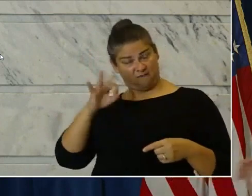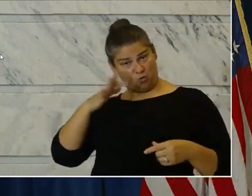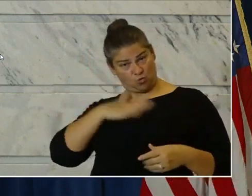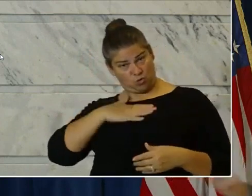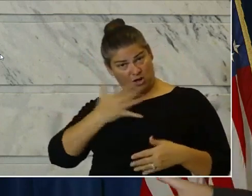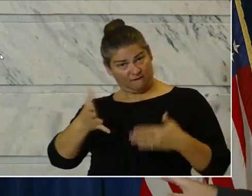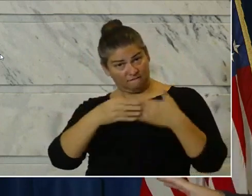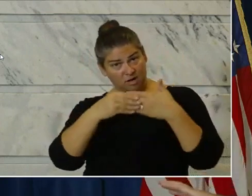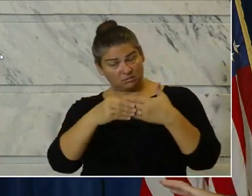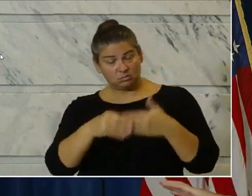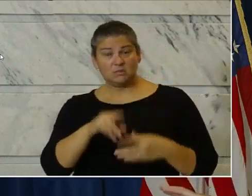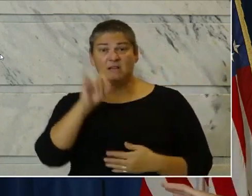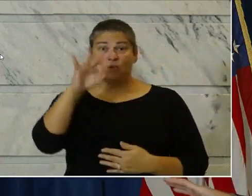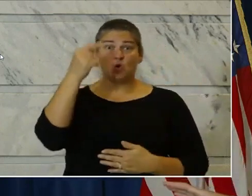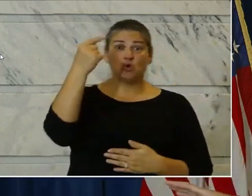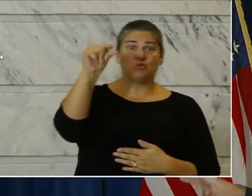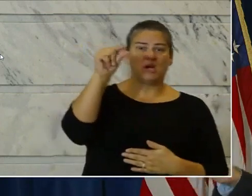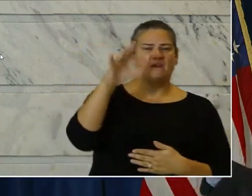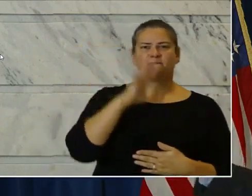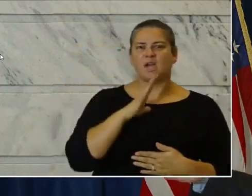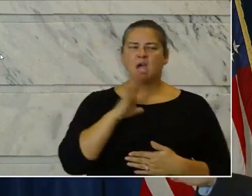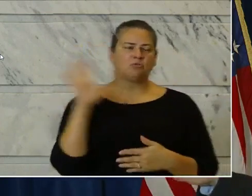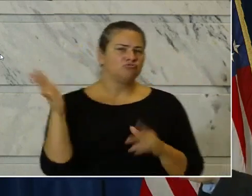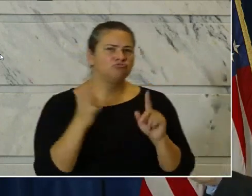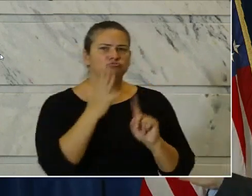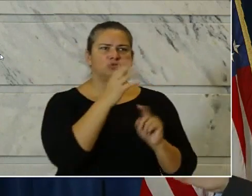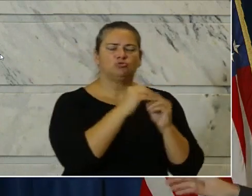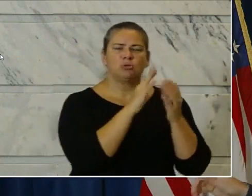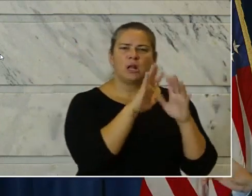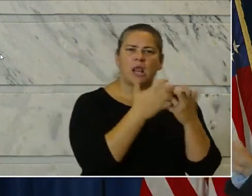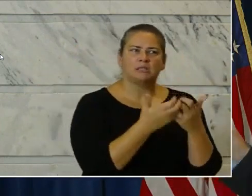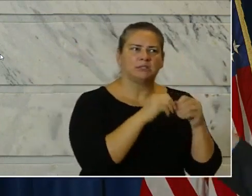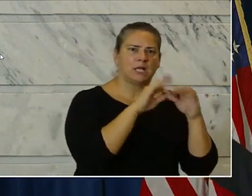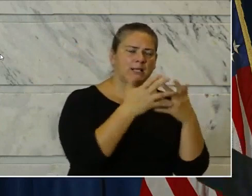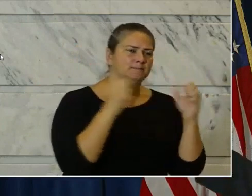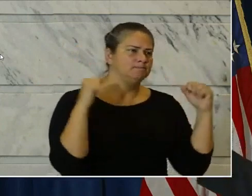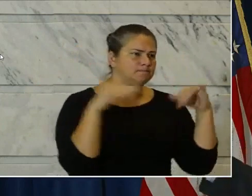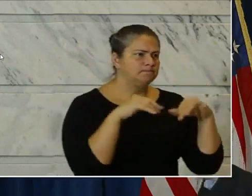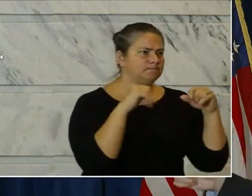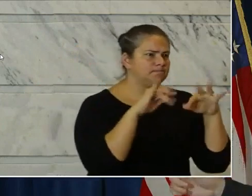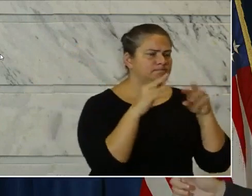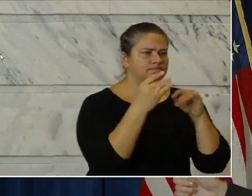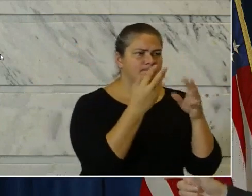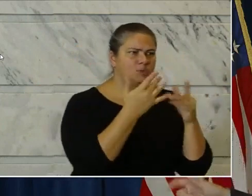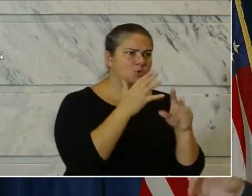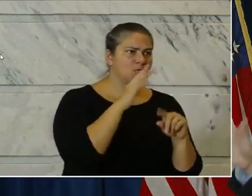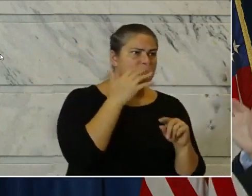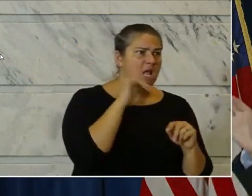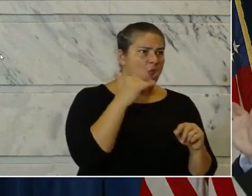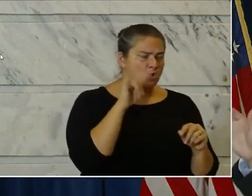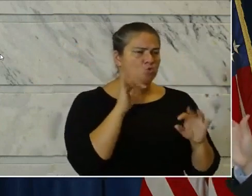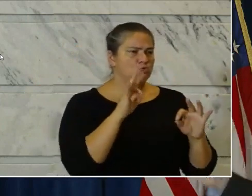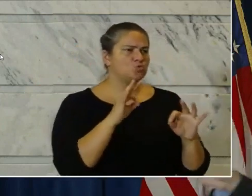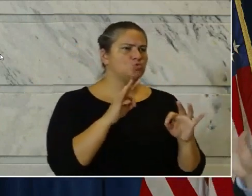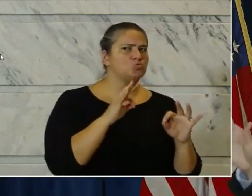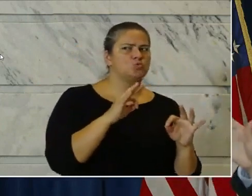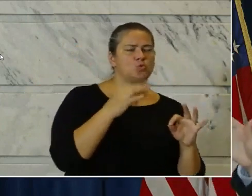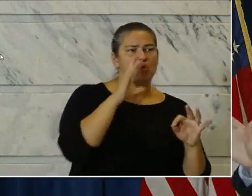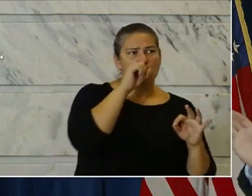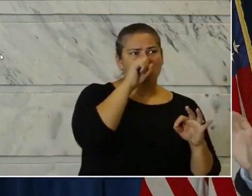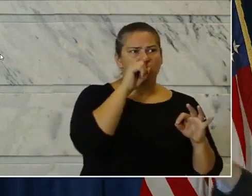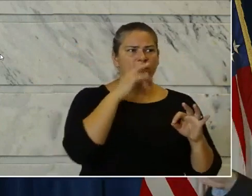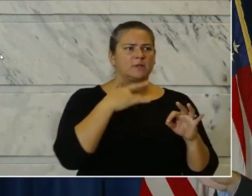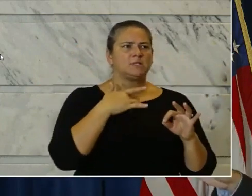we are green, we're going to get in as much as we can. If we are yellow, we're going to be careful about it. If we're orange, we're going to do the pod system. And if we're